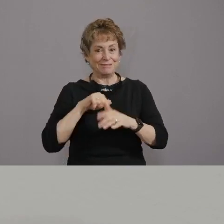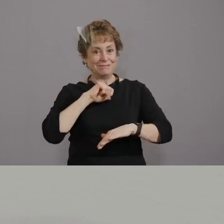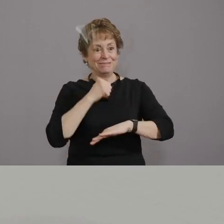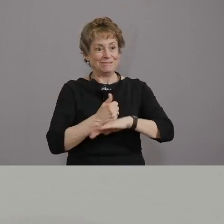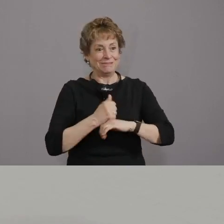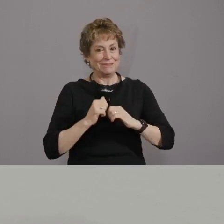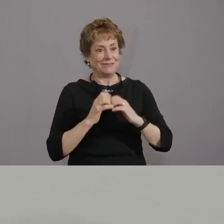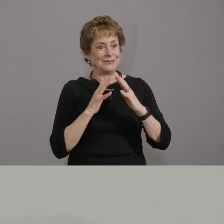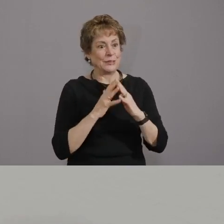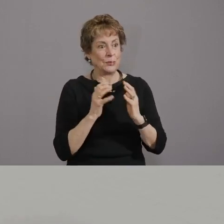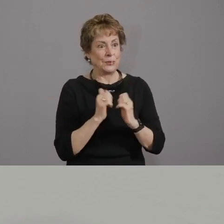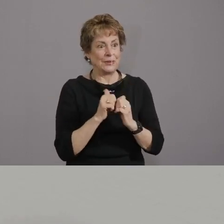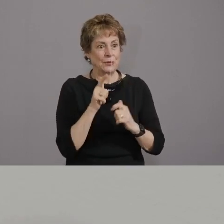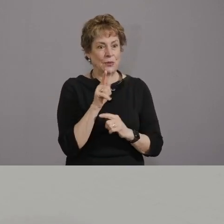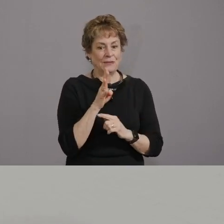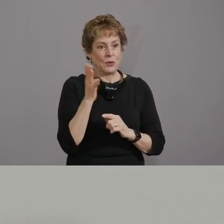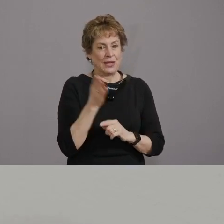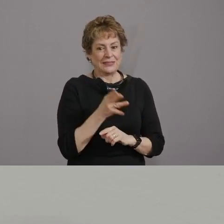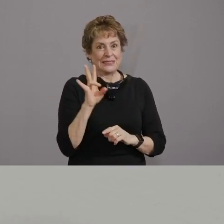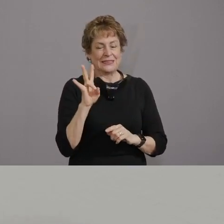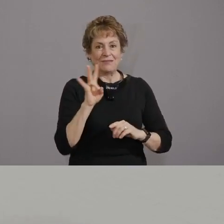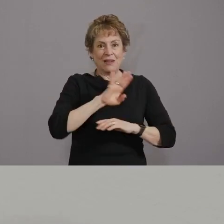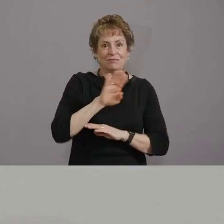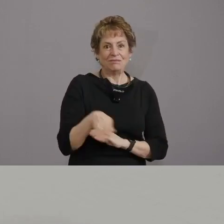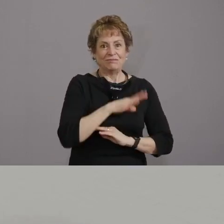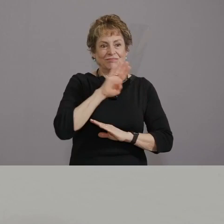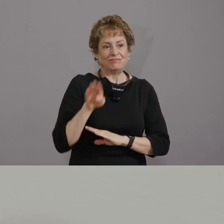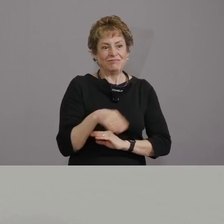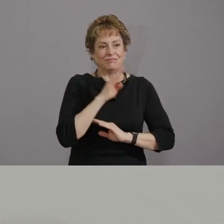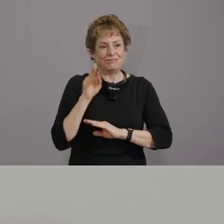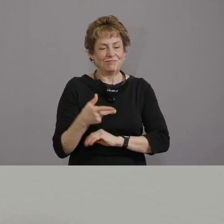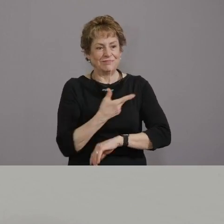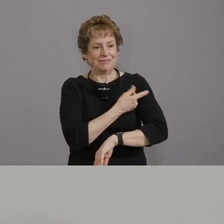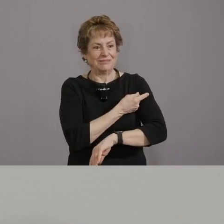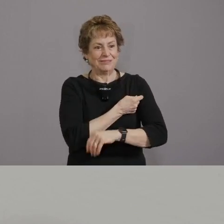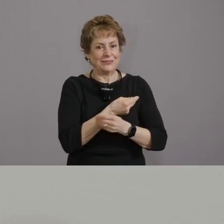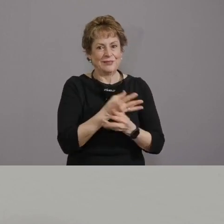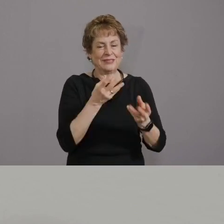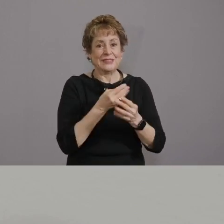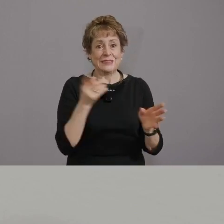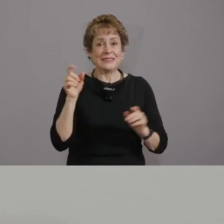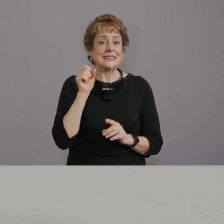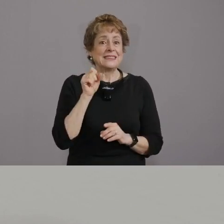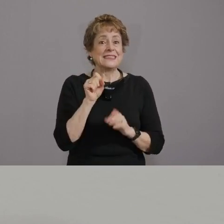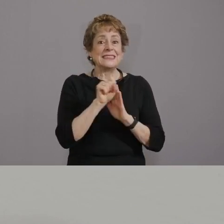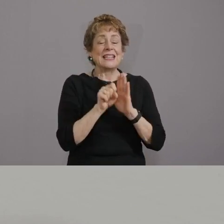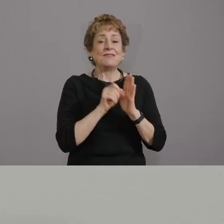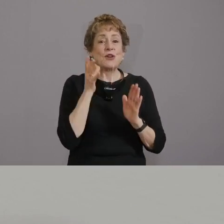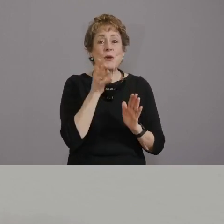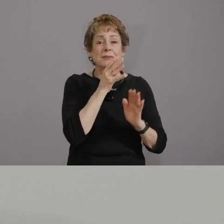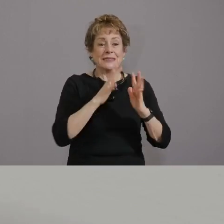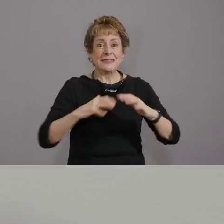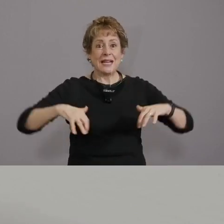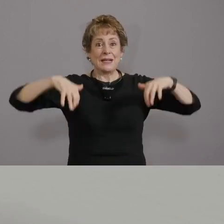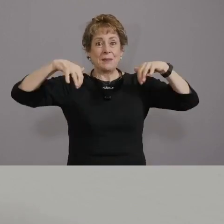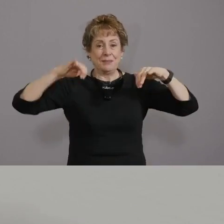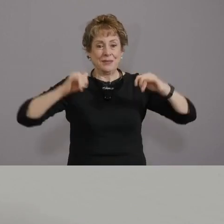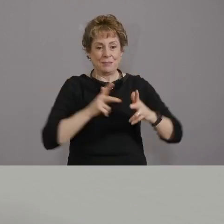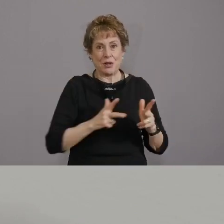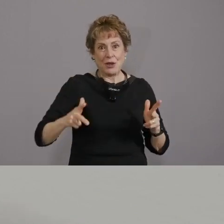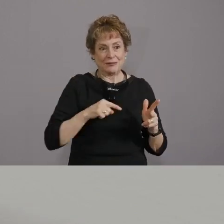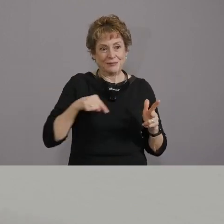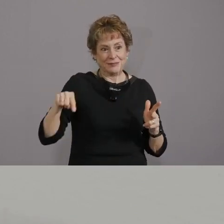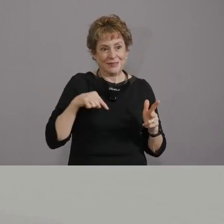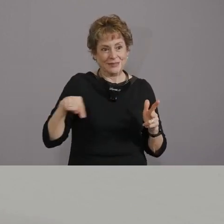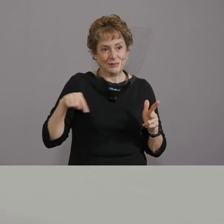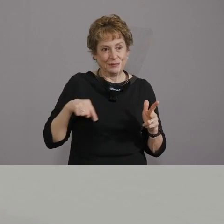out at State Farm Stadium. We wanted to give you an update of where we were on that project, as well as some other